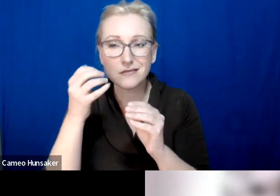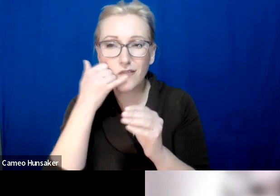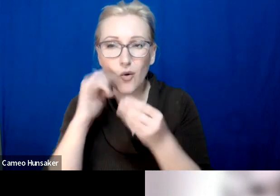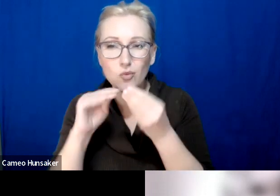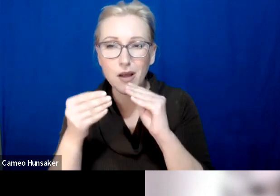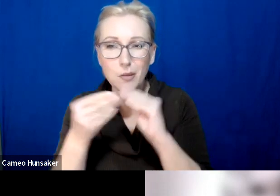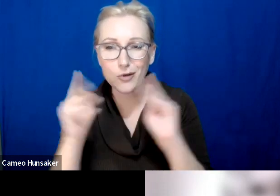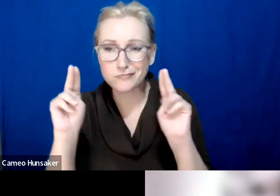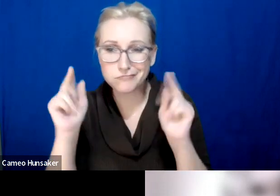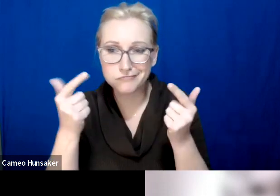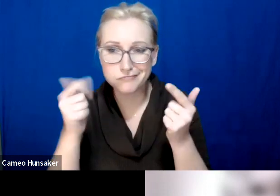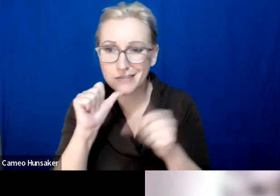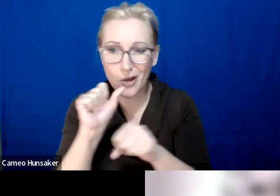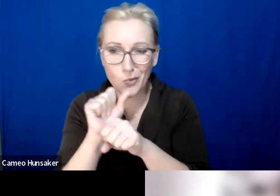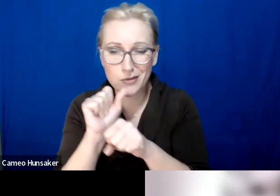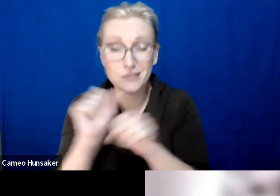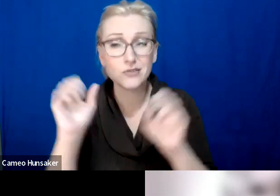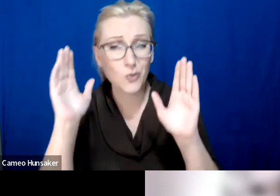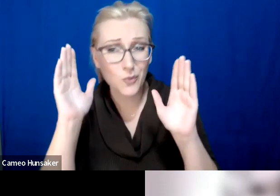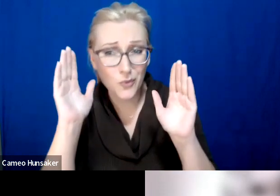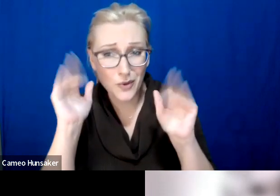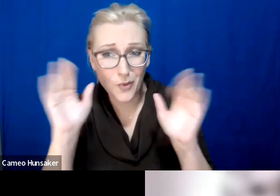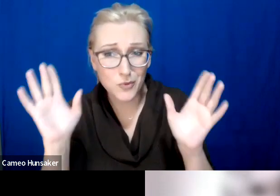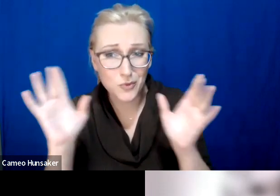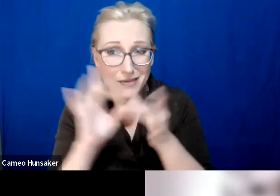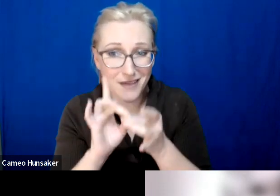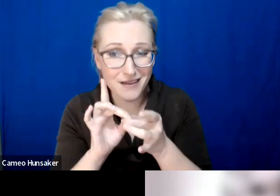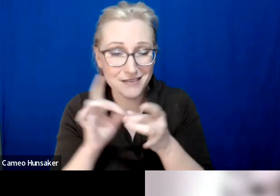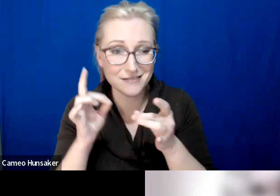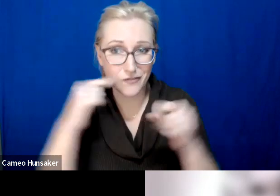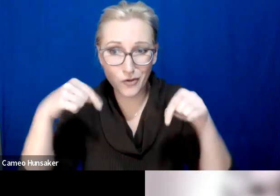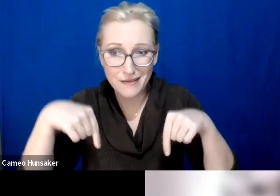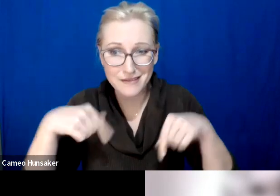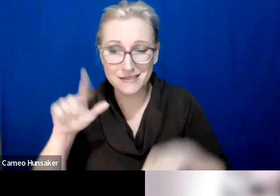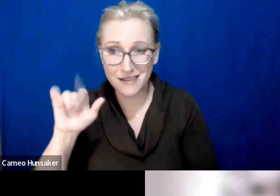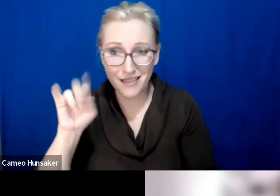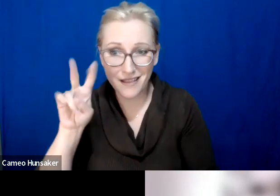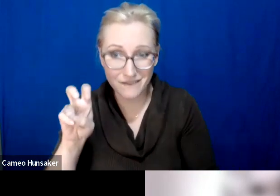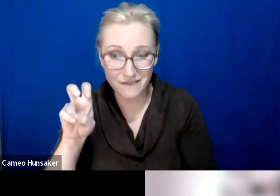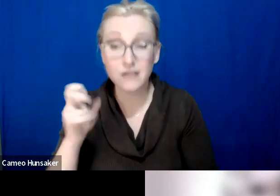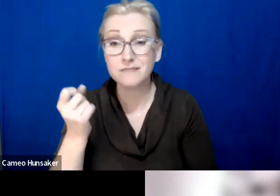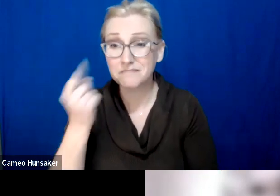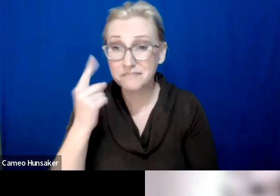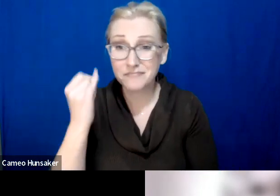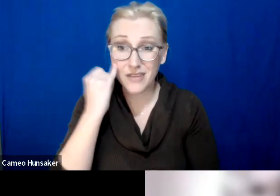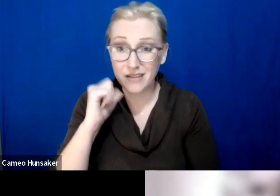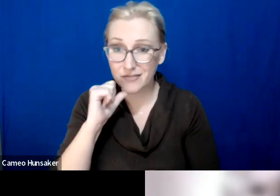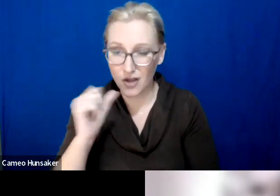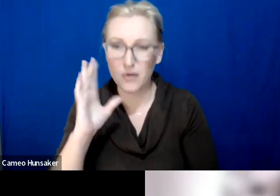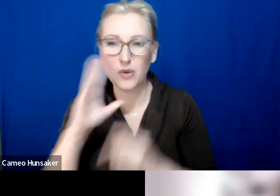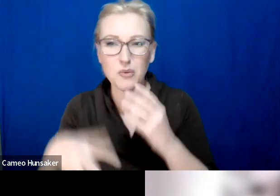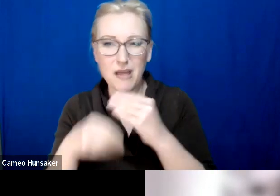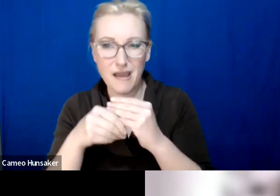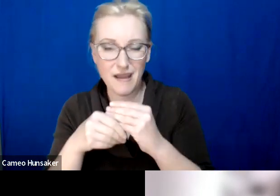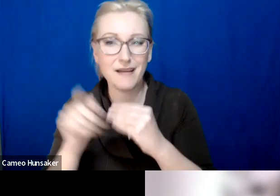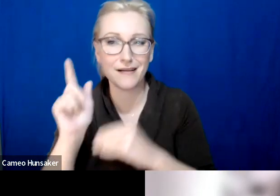have that connected here. And if not, we will have that recording available for you as well.